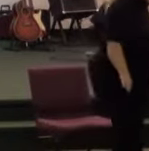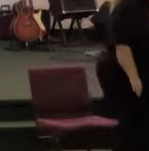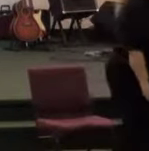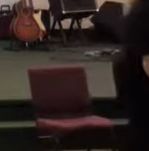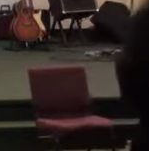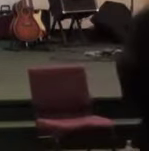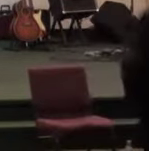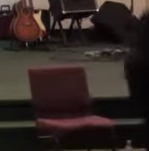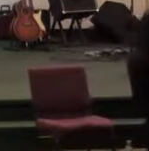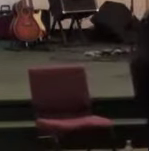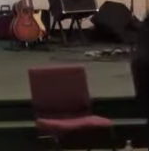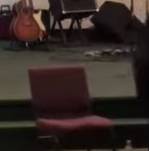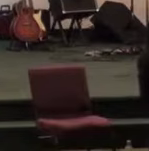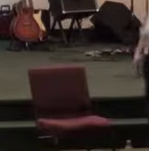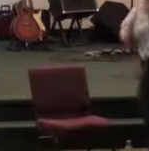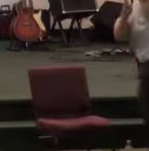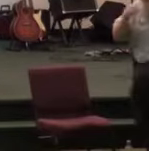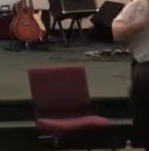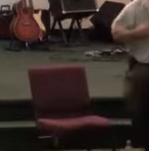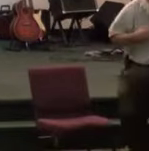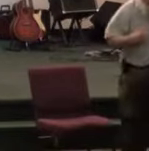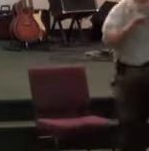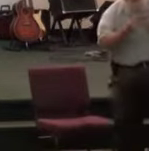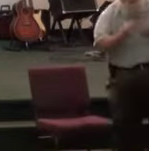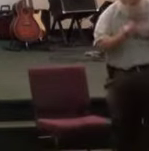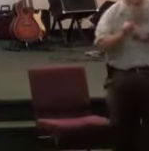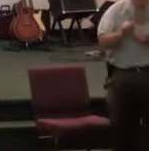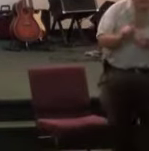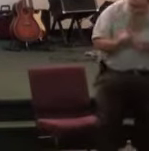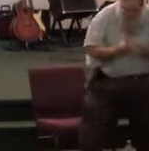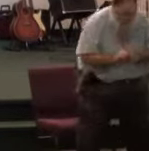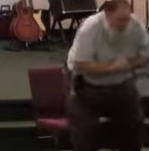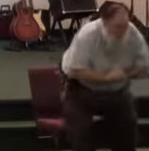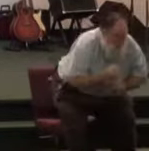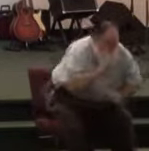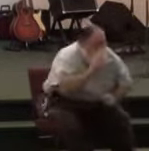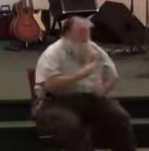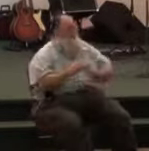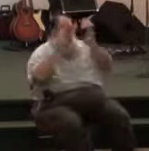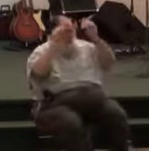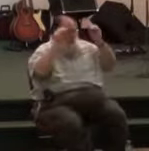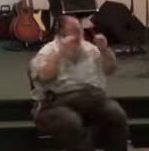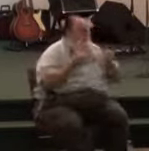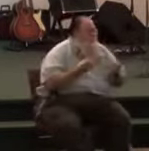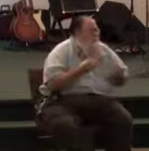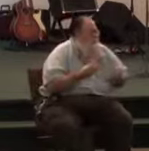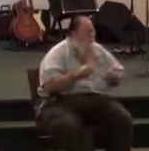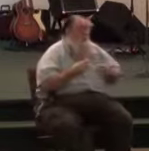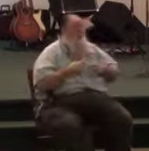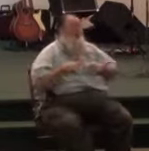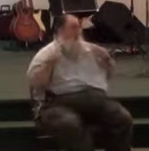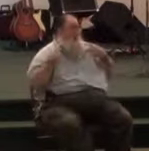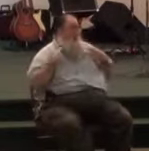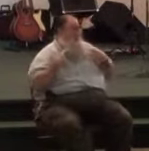this group of apostles in Jerusalem, and they're preaching and teaching, and a lot of the Jewish rejection